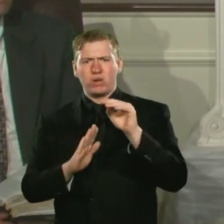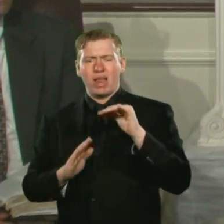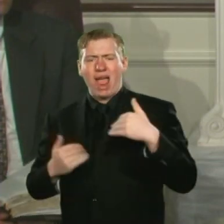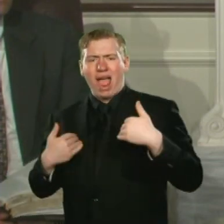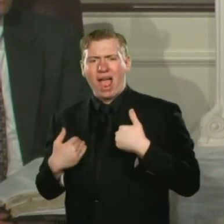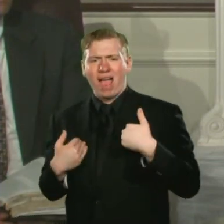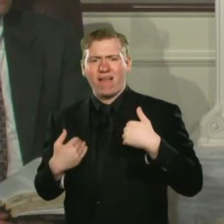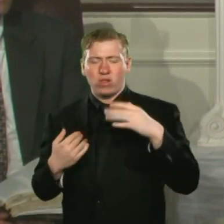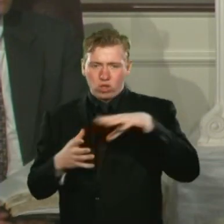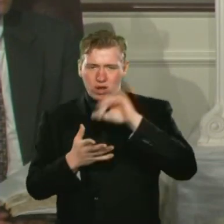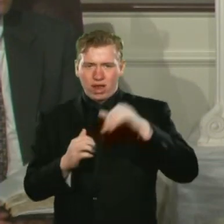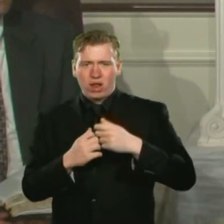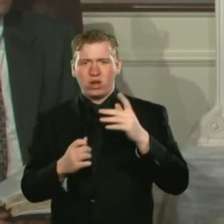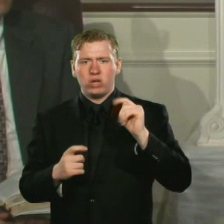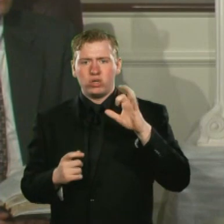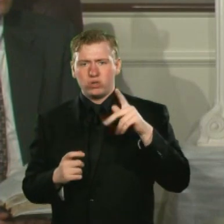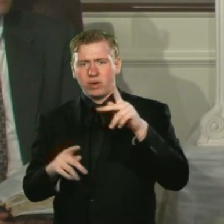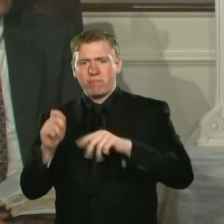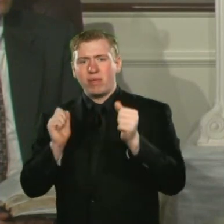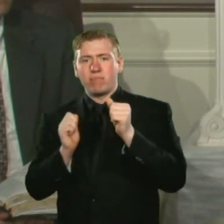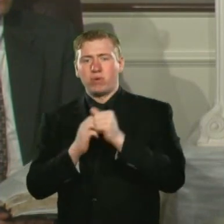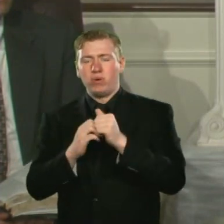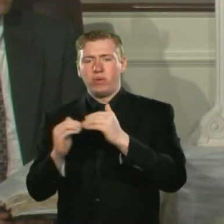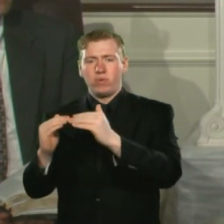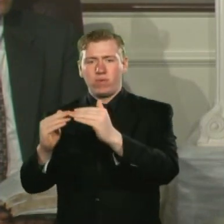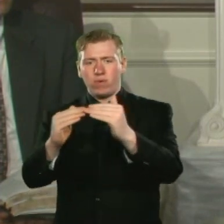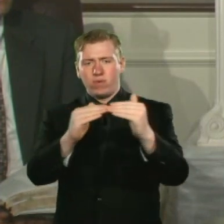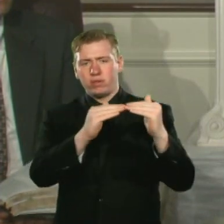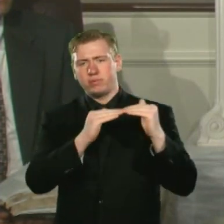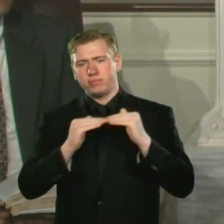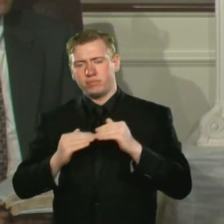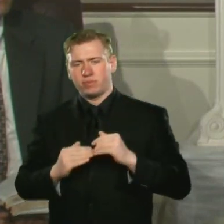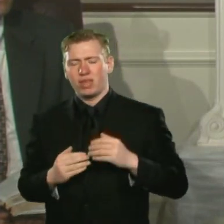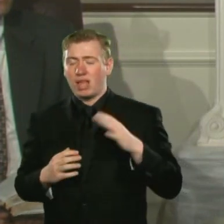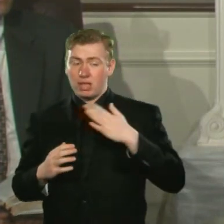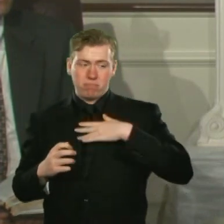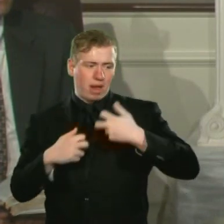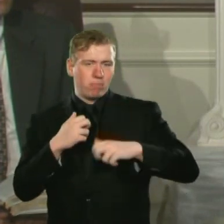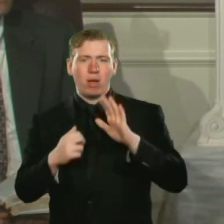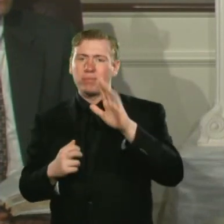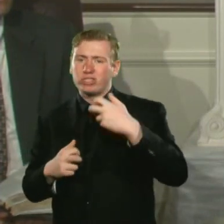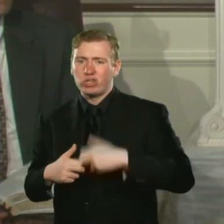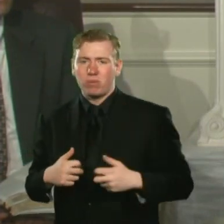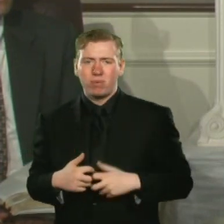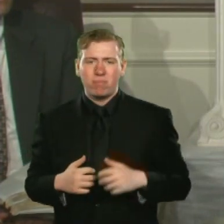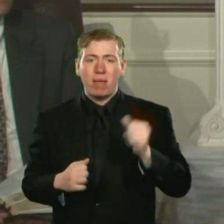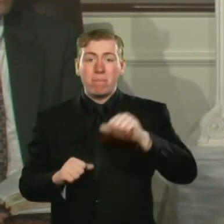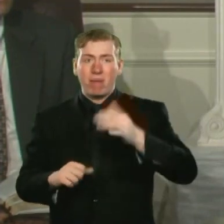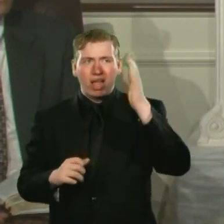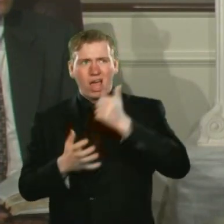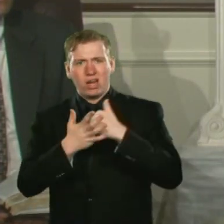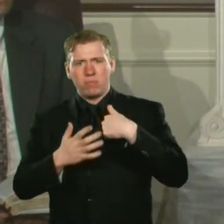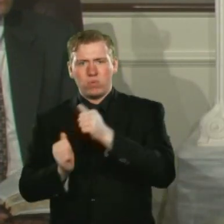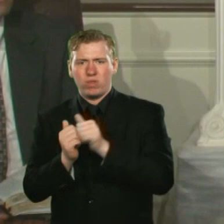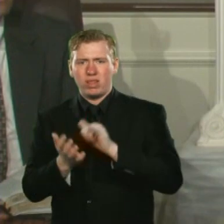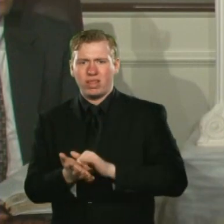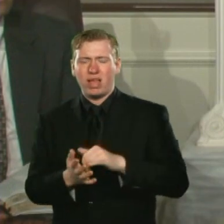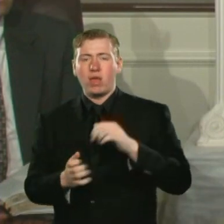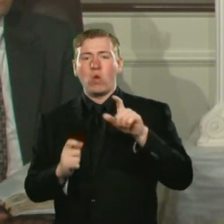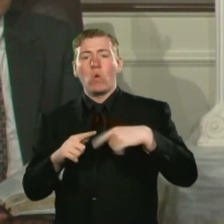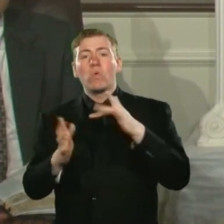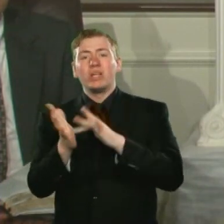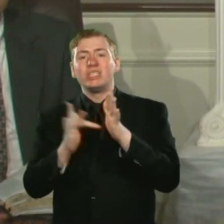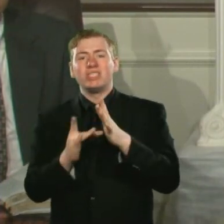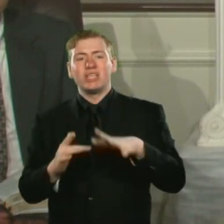how to treat people with equitable ways. And it's my problem and your problem. May God help us with that. But Jesus takes